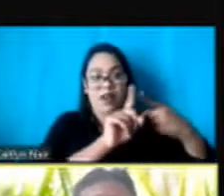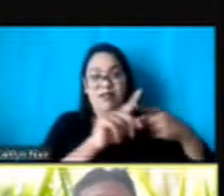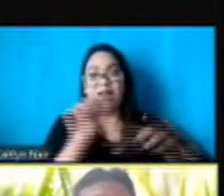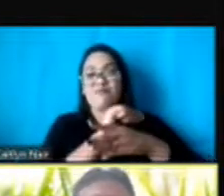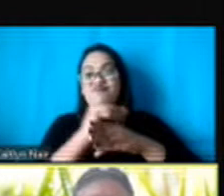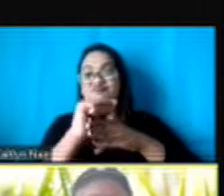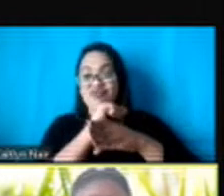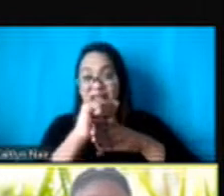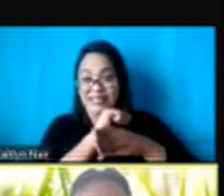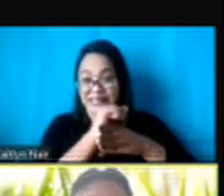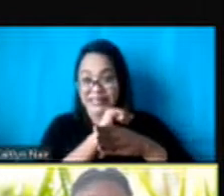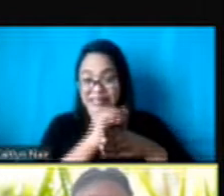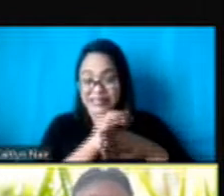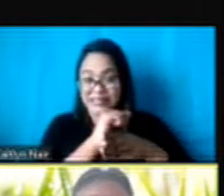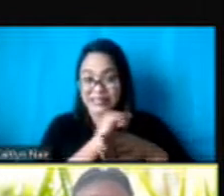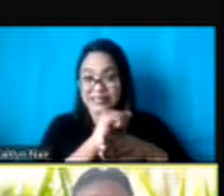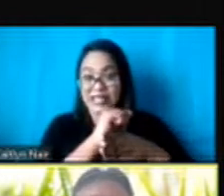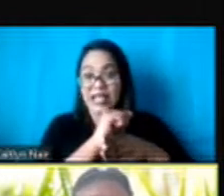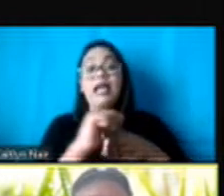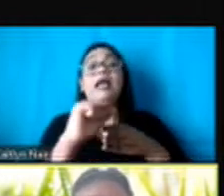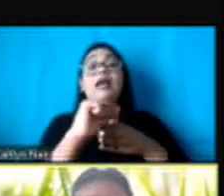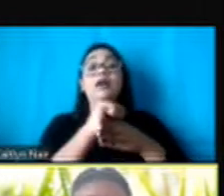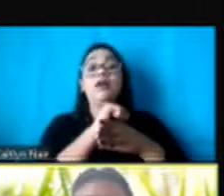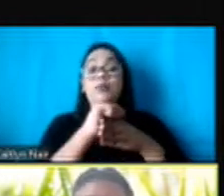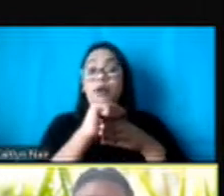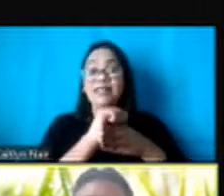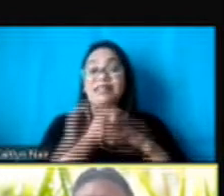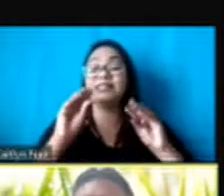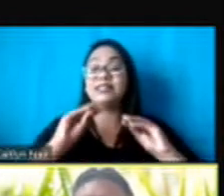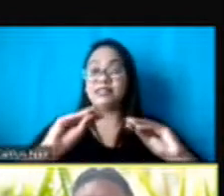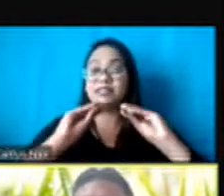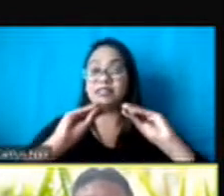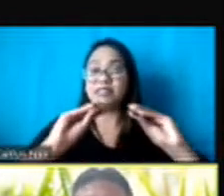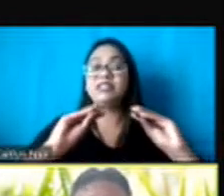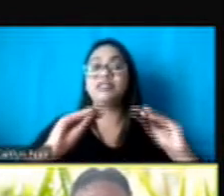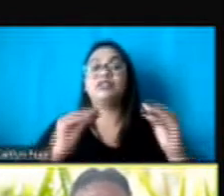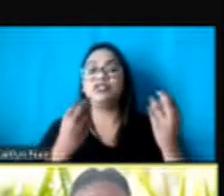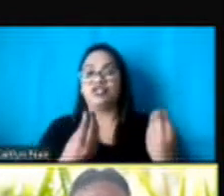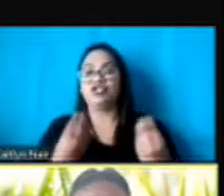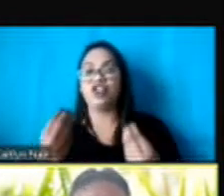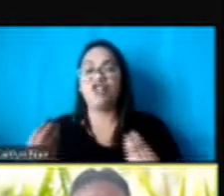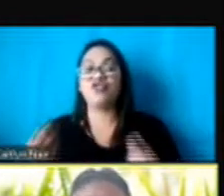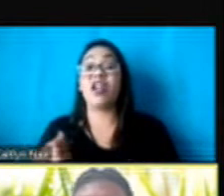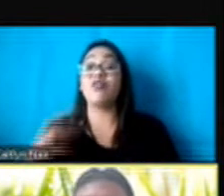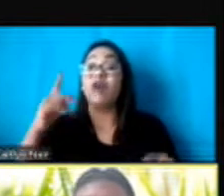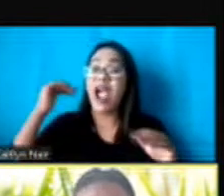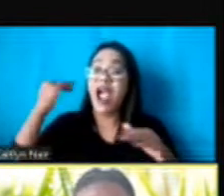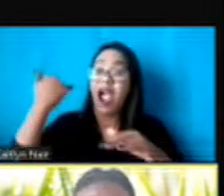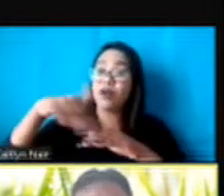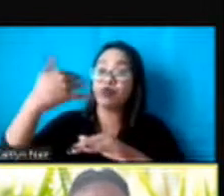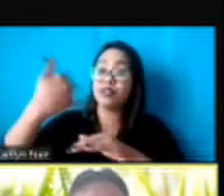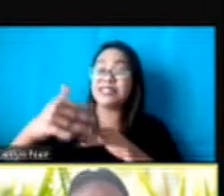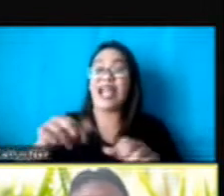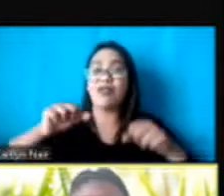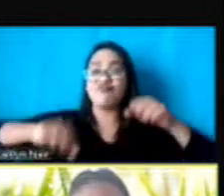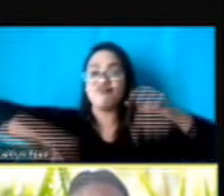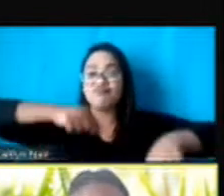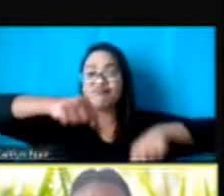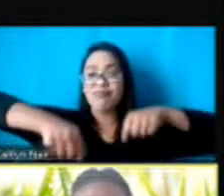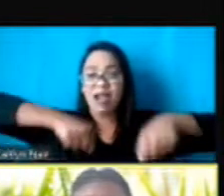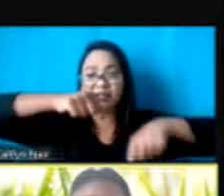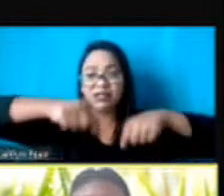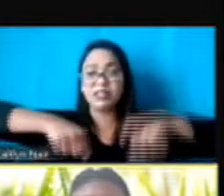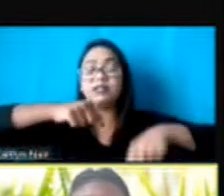prevention, teach the kids to wear reflective clothing if they're out at night. If they're on their bicycles, give